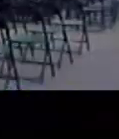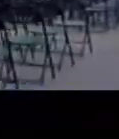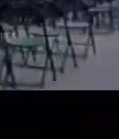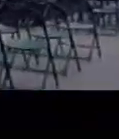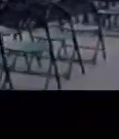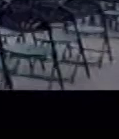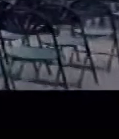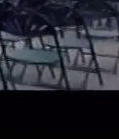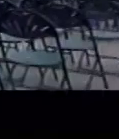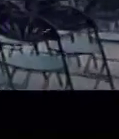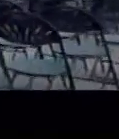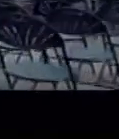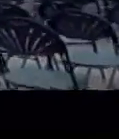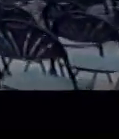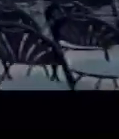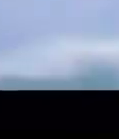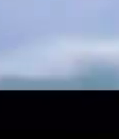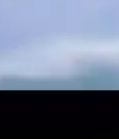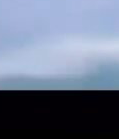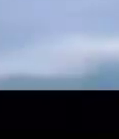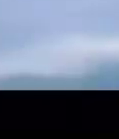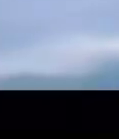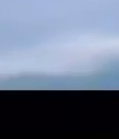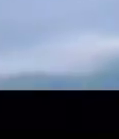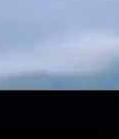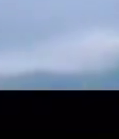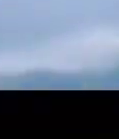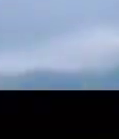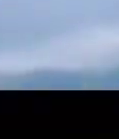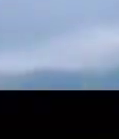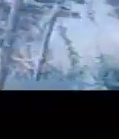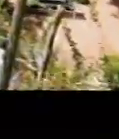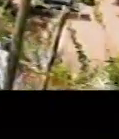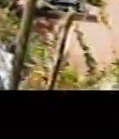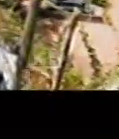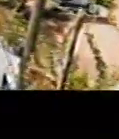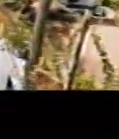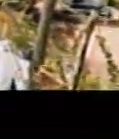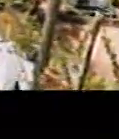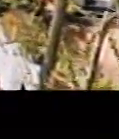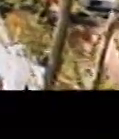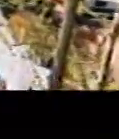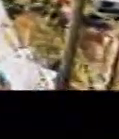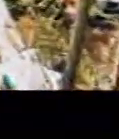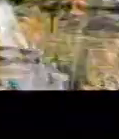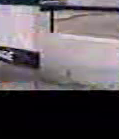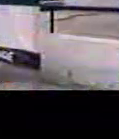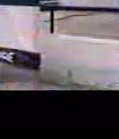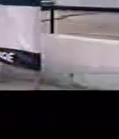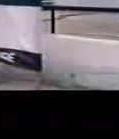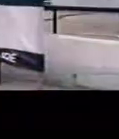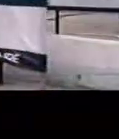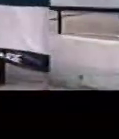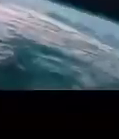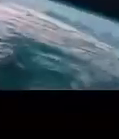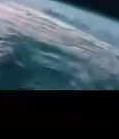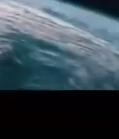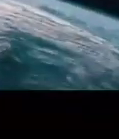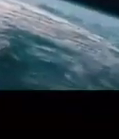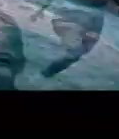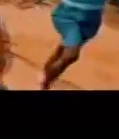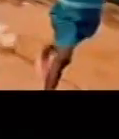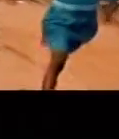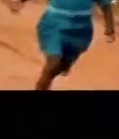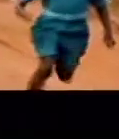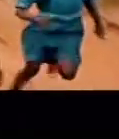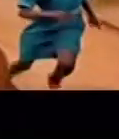And now, it's time for Ghana to host the power. Christ is visiting. The world